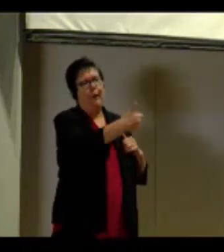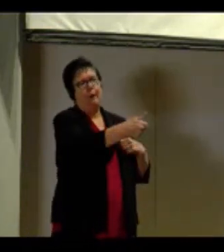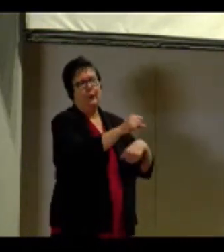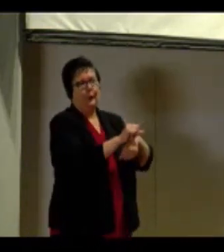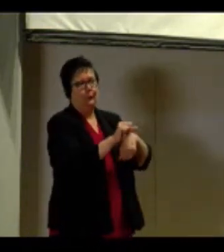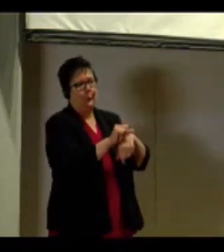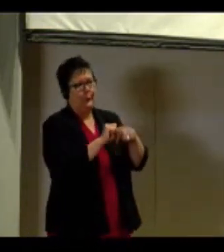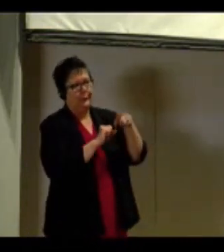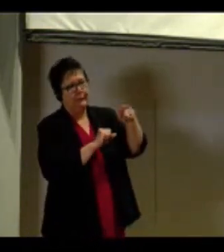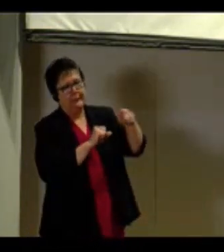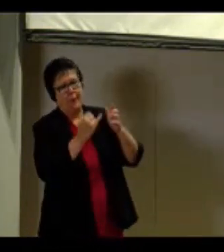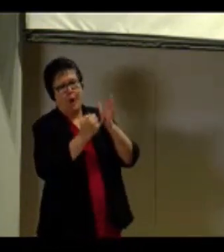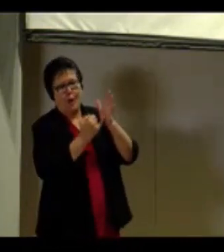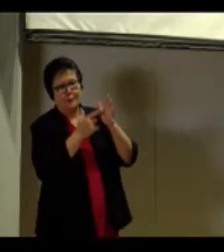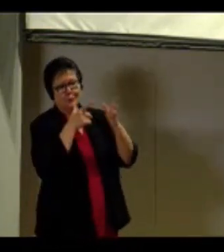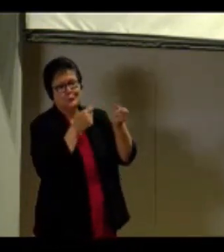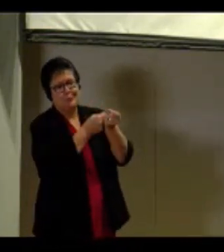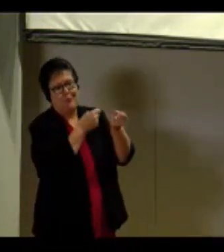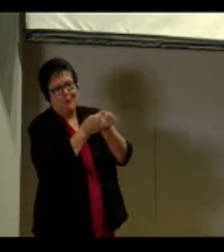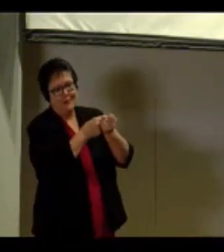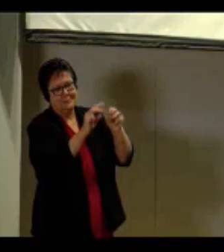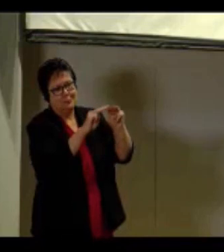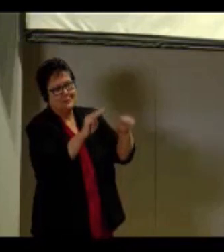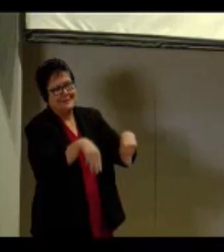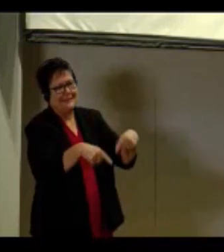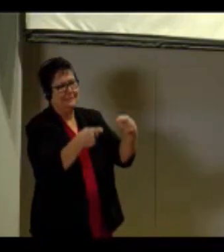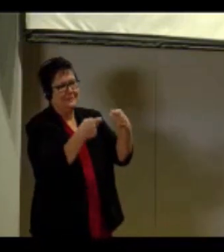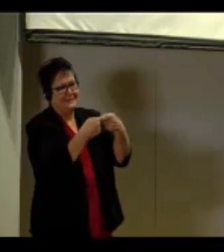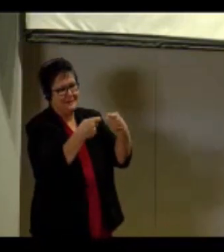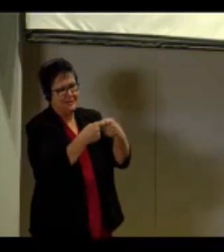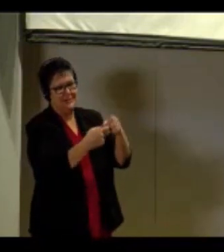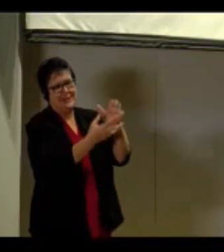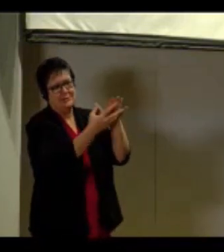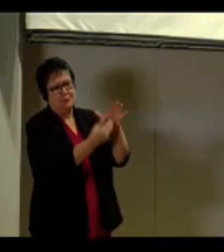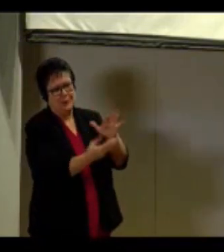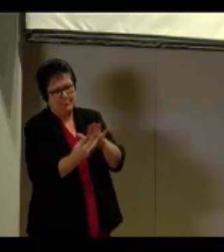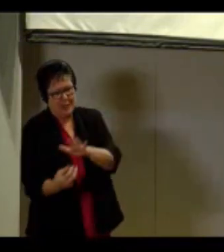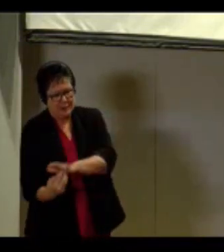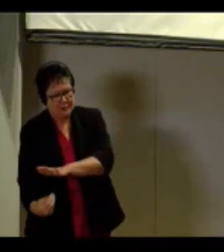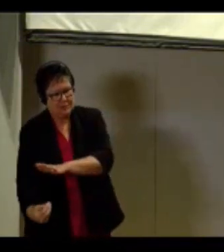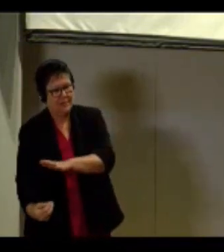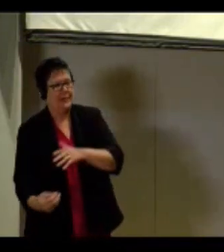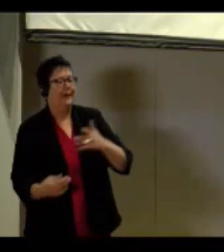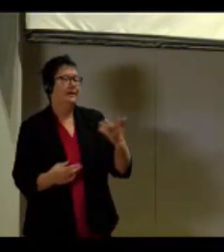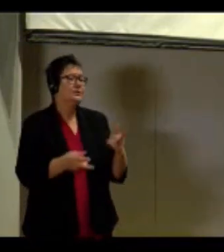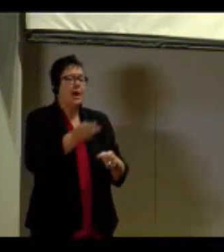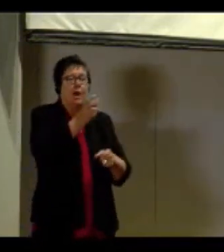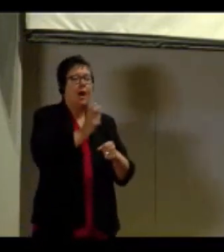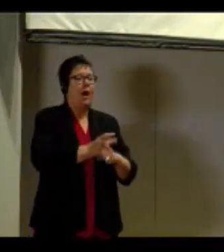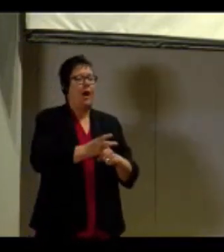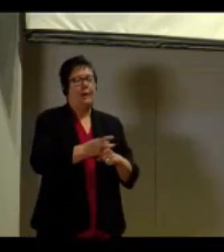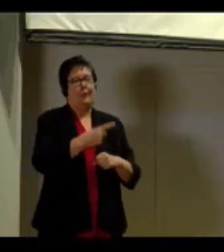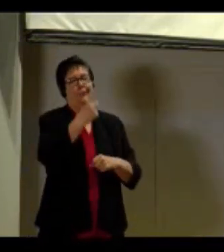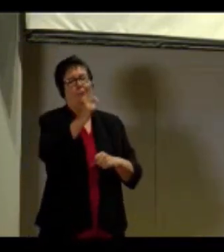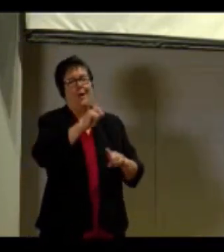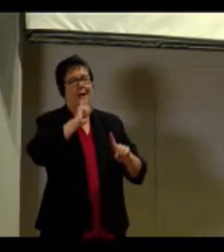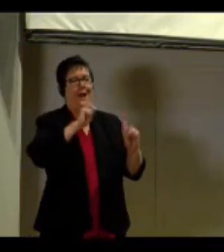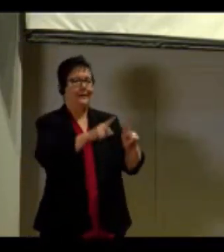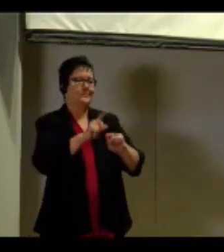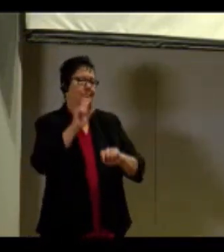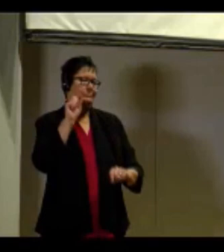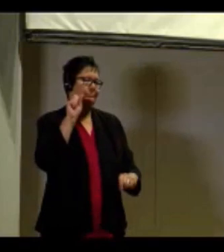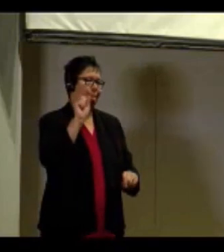very supportive of museum digitization and reproduction. So it's hard to give a blanket answer, but I